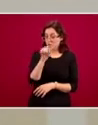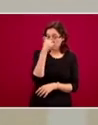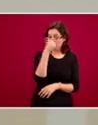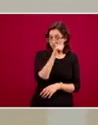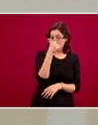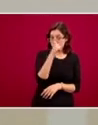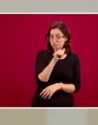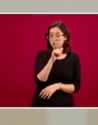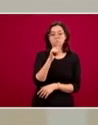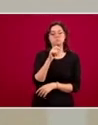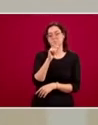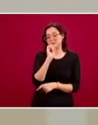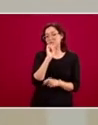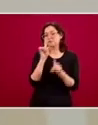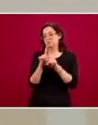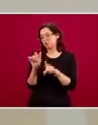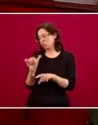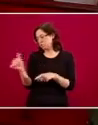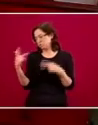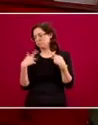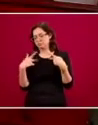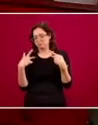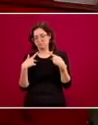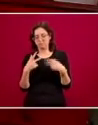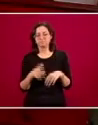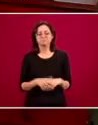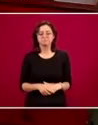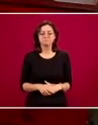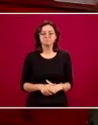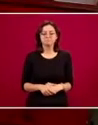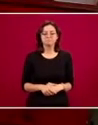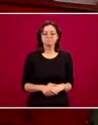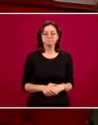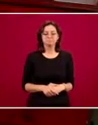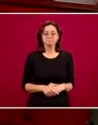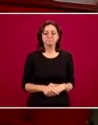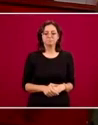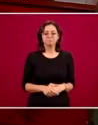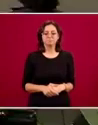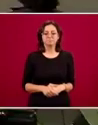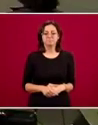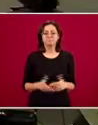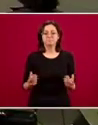people at some sort of crisis, for example.